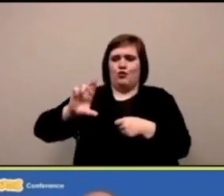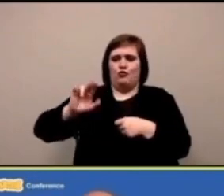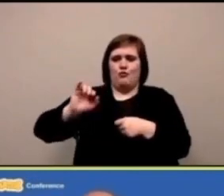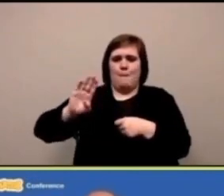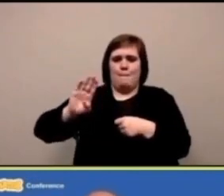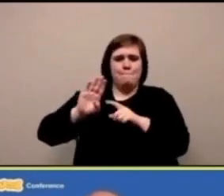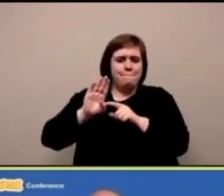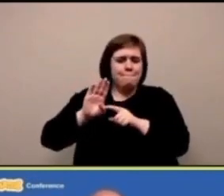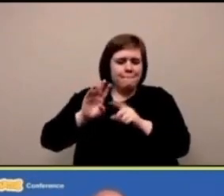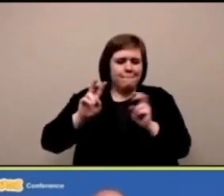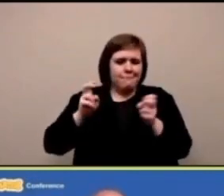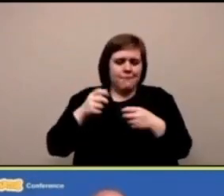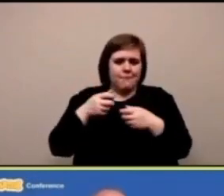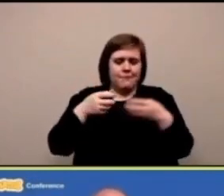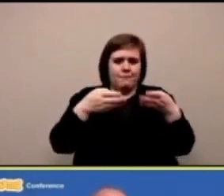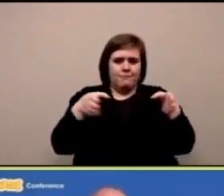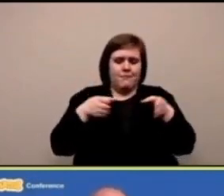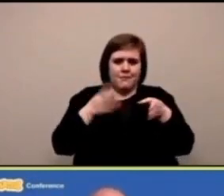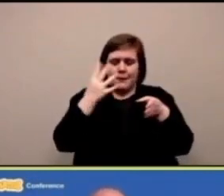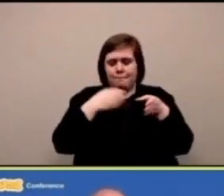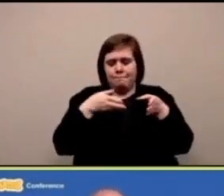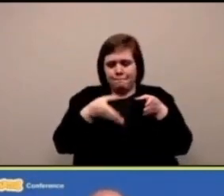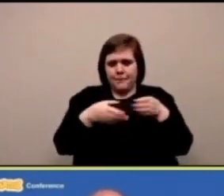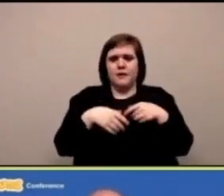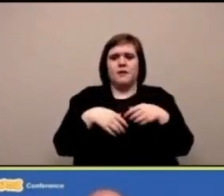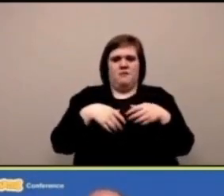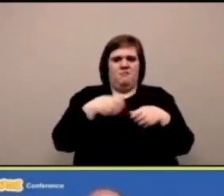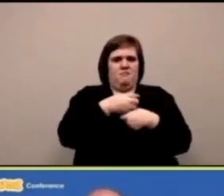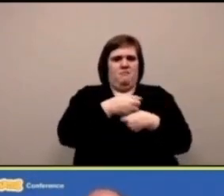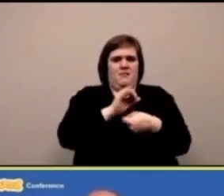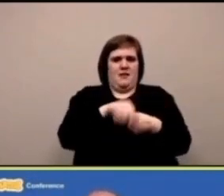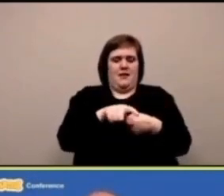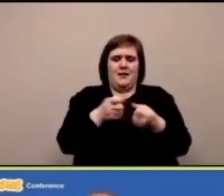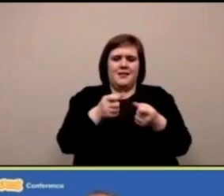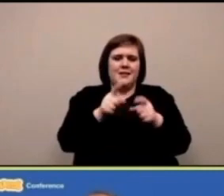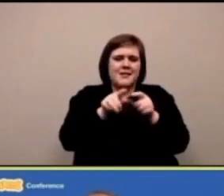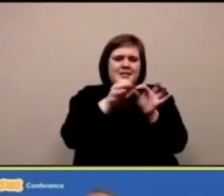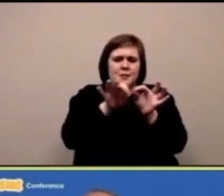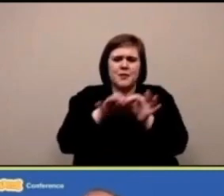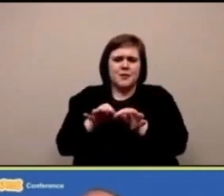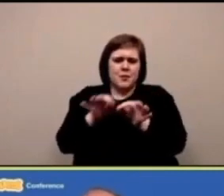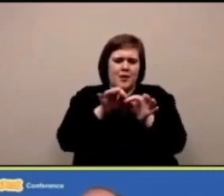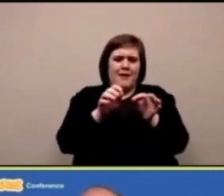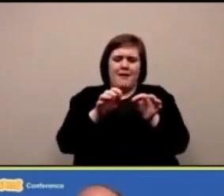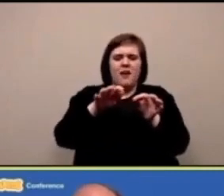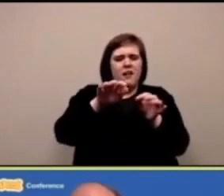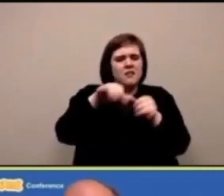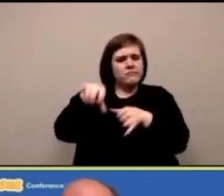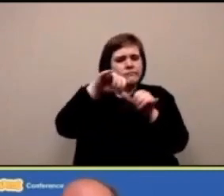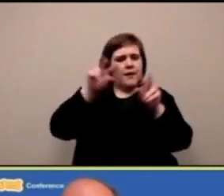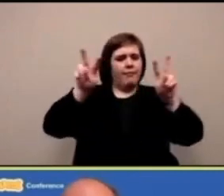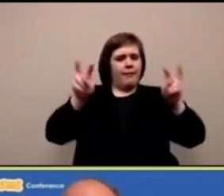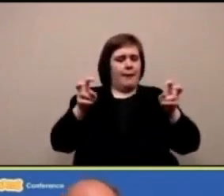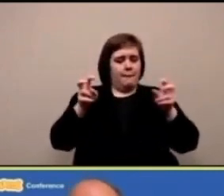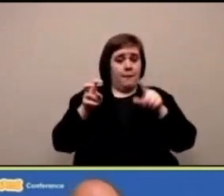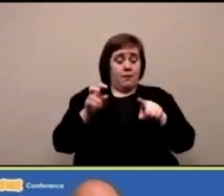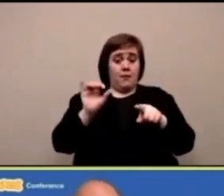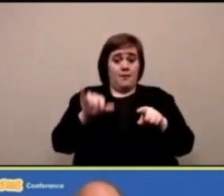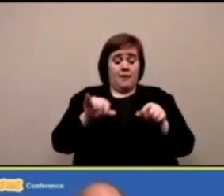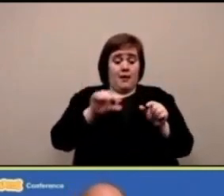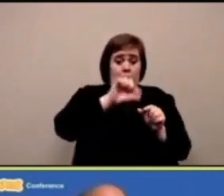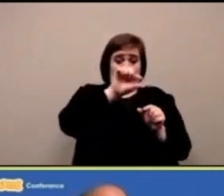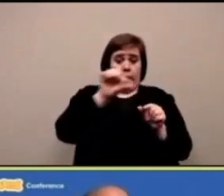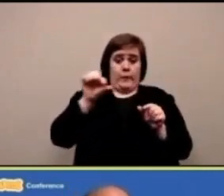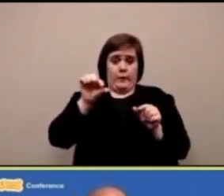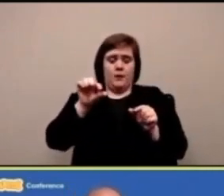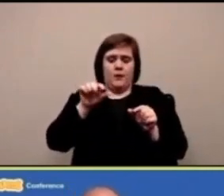an idea, an example, very simple objects that have a theme. Now, when I put the L wrench down,